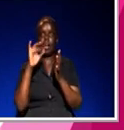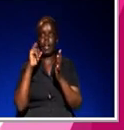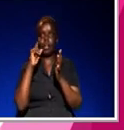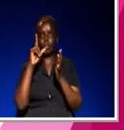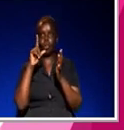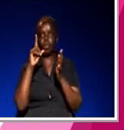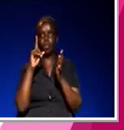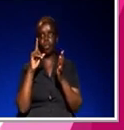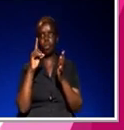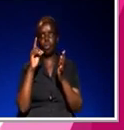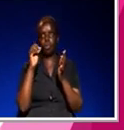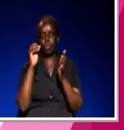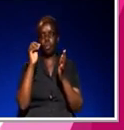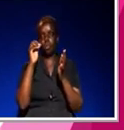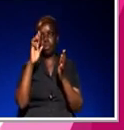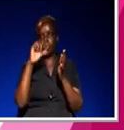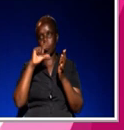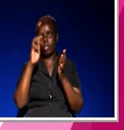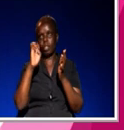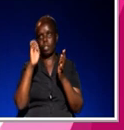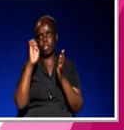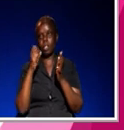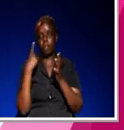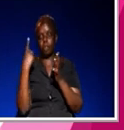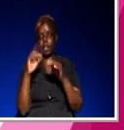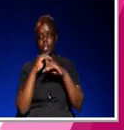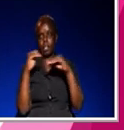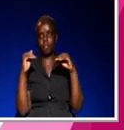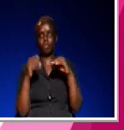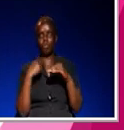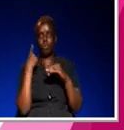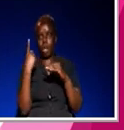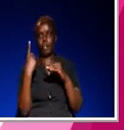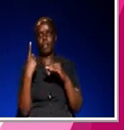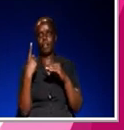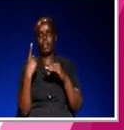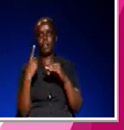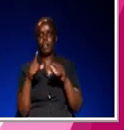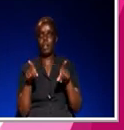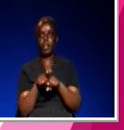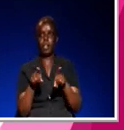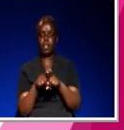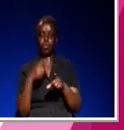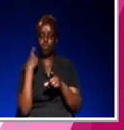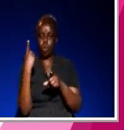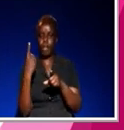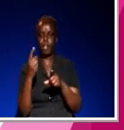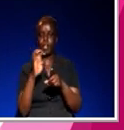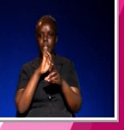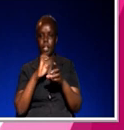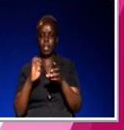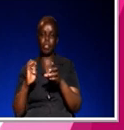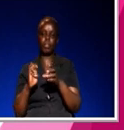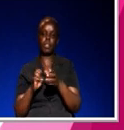only 1 energy level, and we can be able to see there is only the electronic configuration is 1, and there is only 1 electron that can